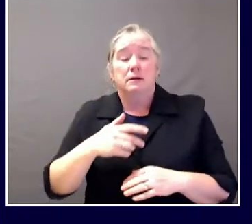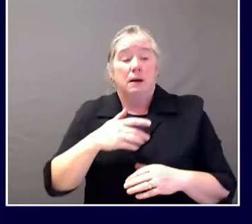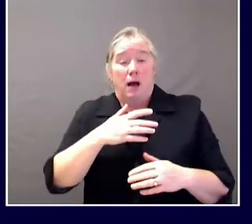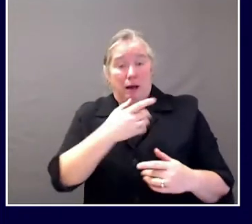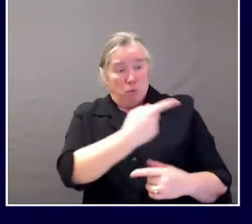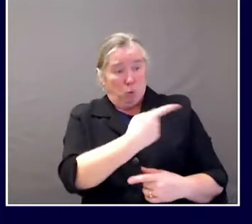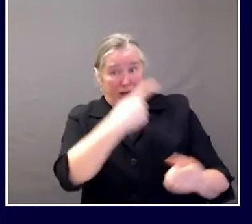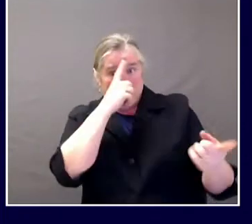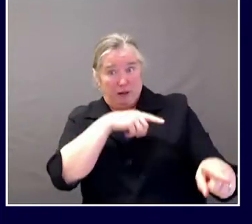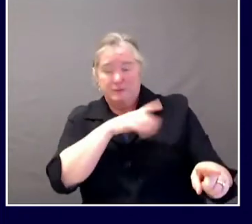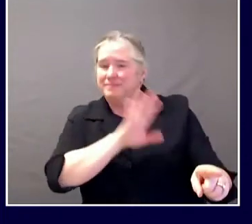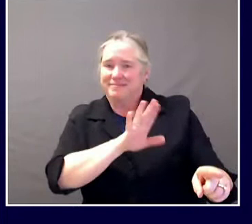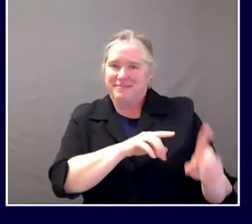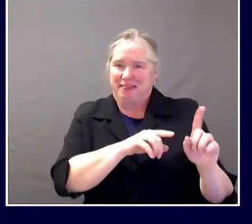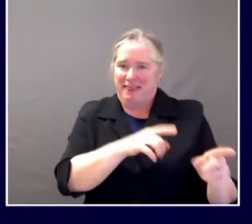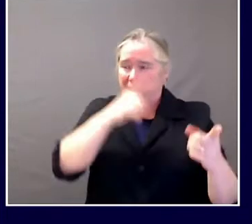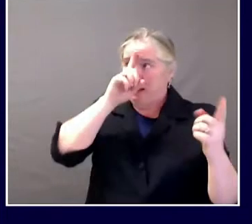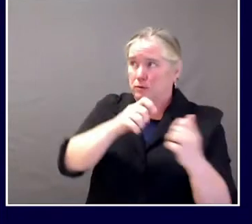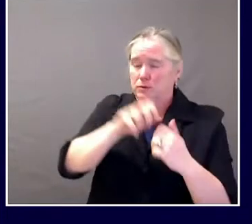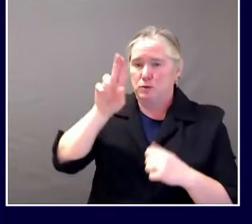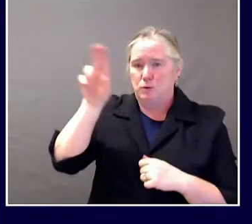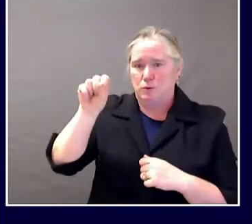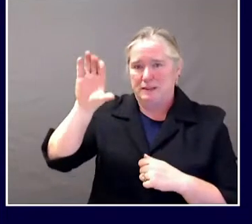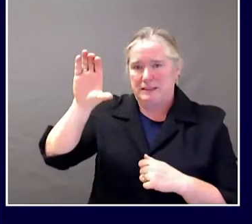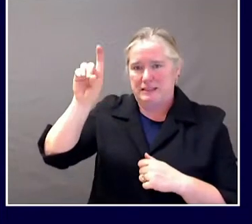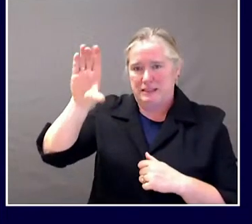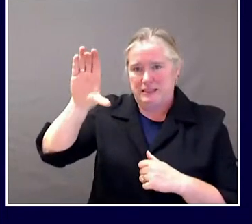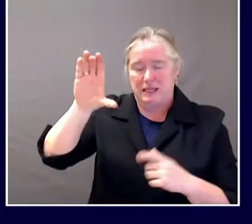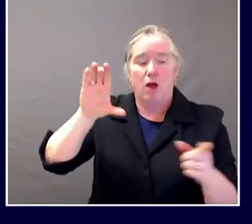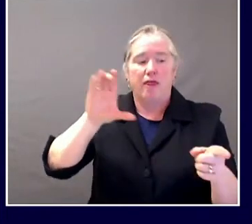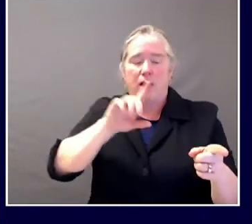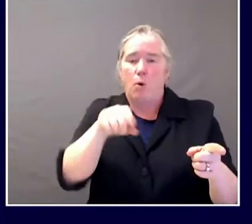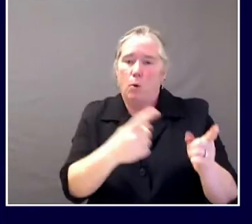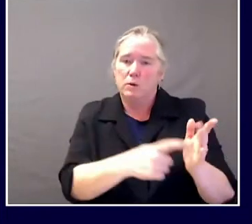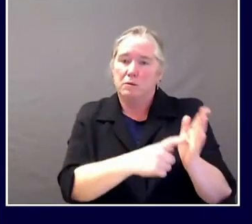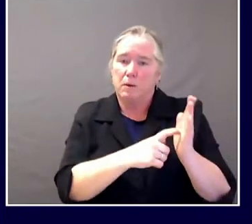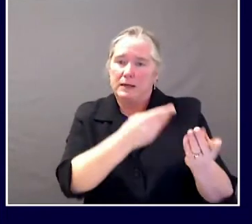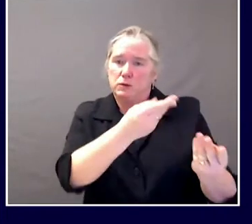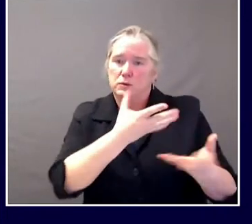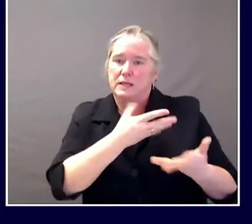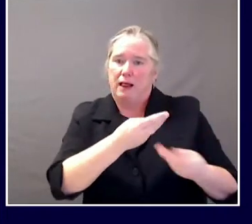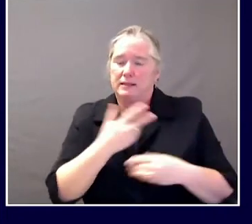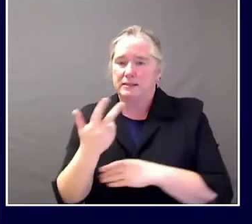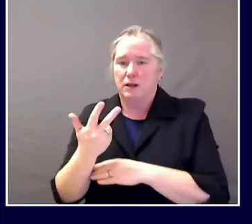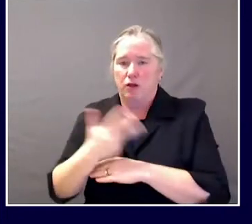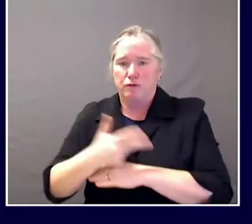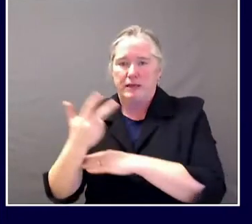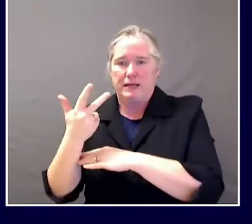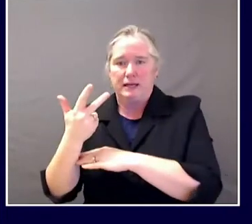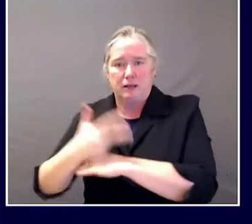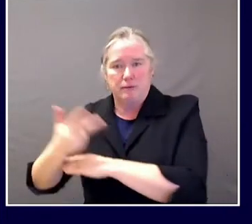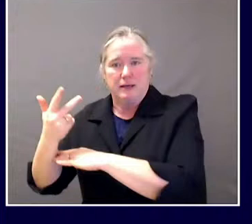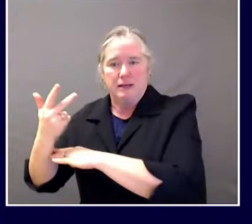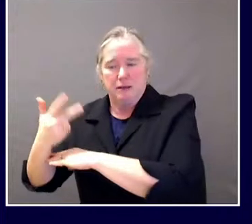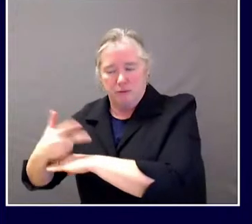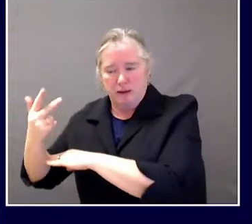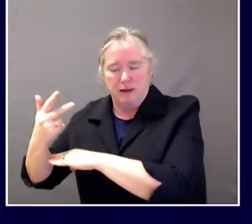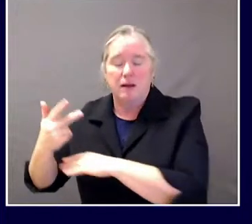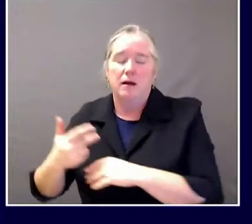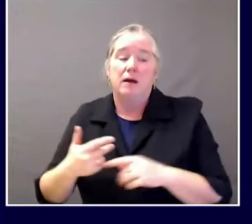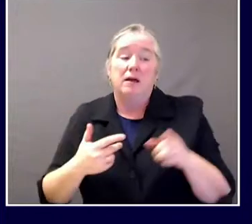have with the US CDC. And so the number I'm going to give you, Steve, is several days old. I am